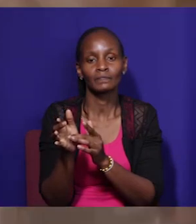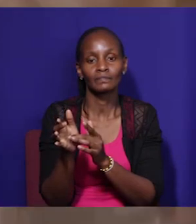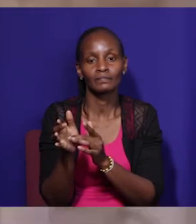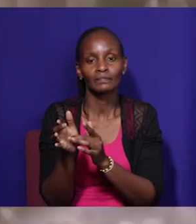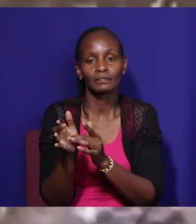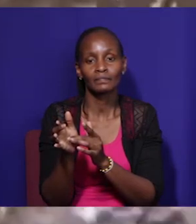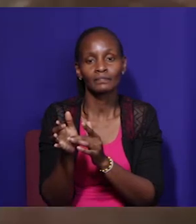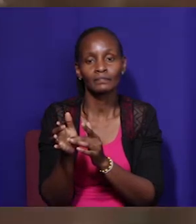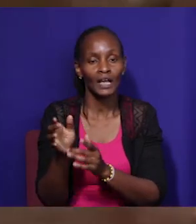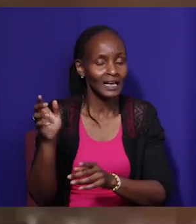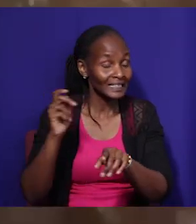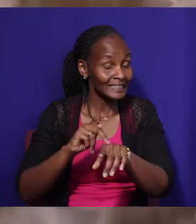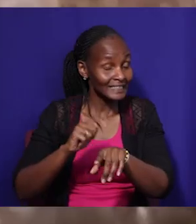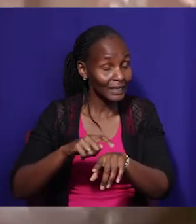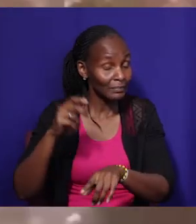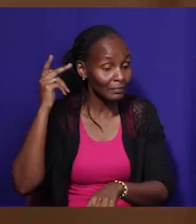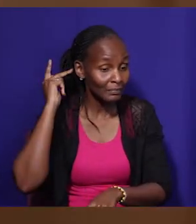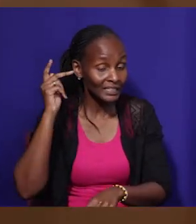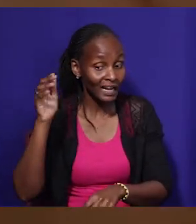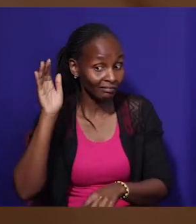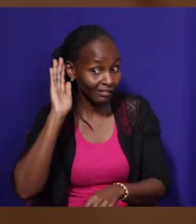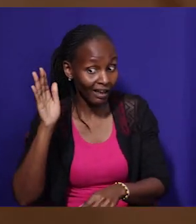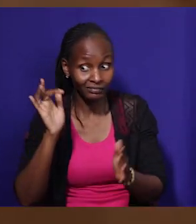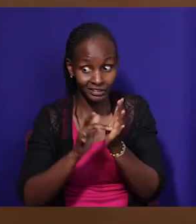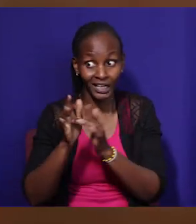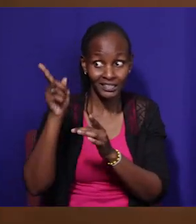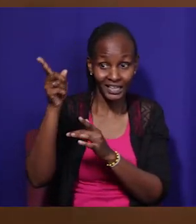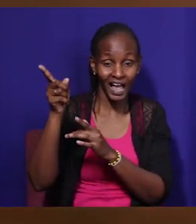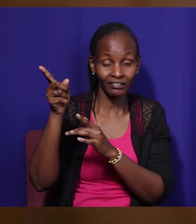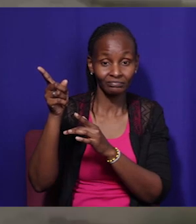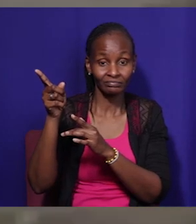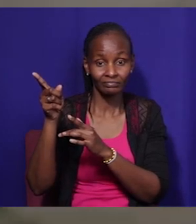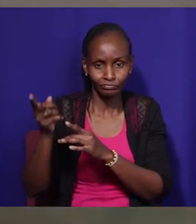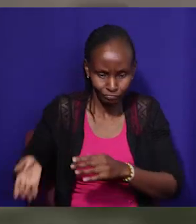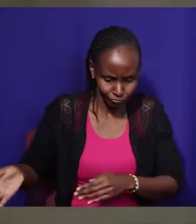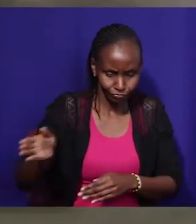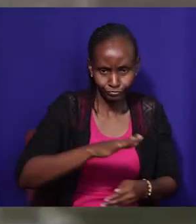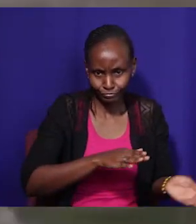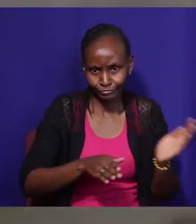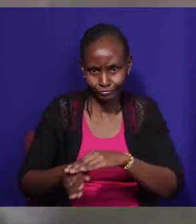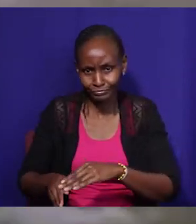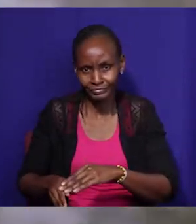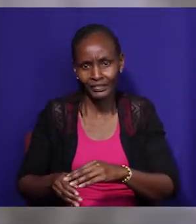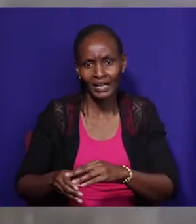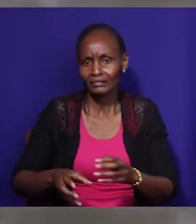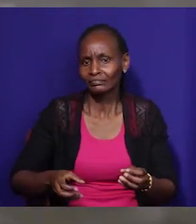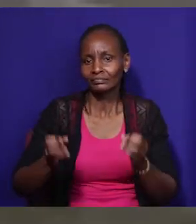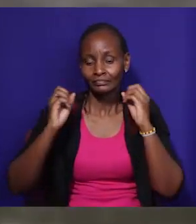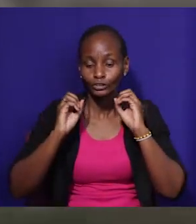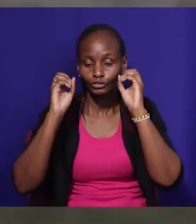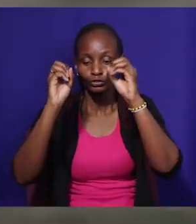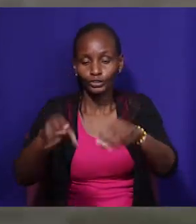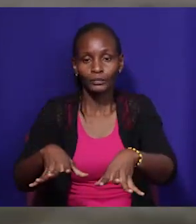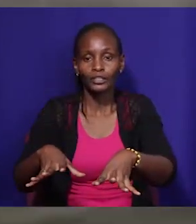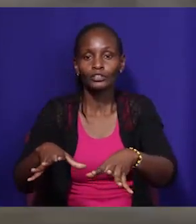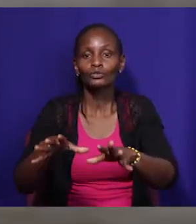When Peter heard that it was the Lord, he wrapped his outer garment around him, for he had taken his clothes off, and jumped into the water.